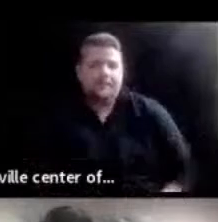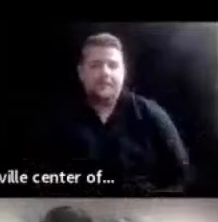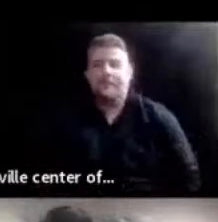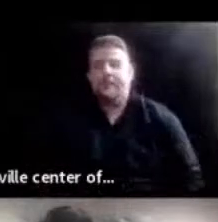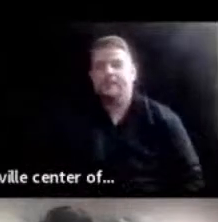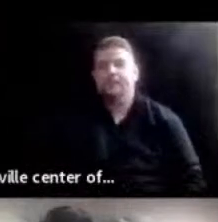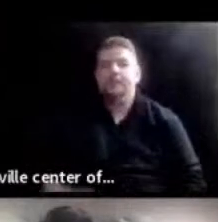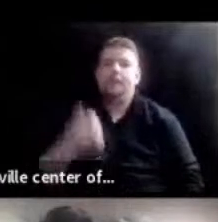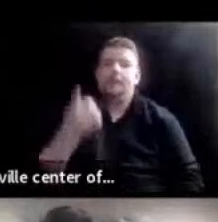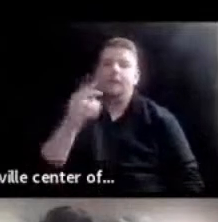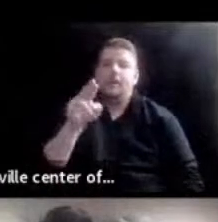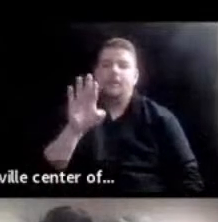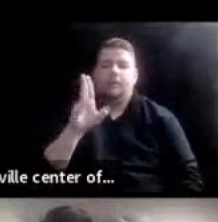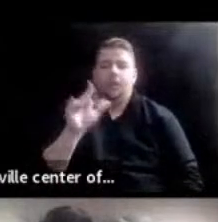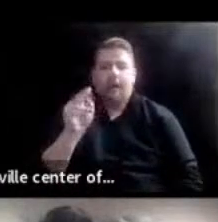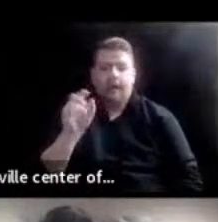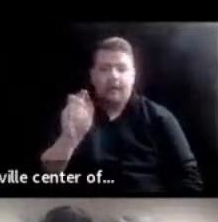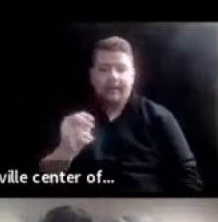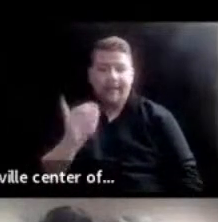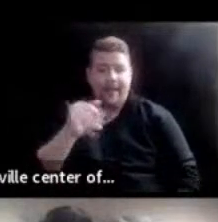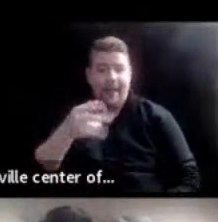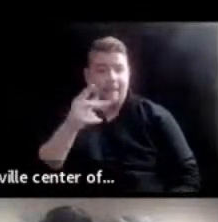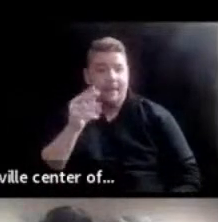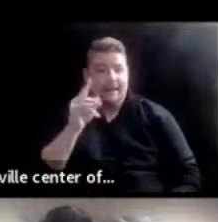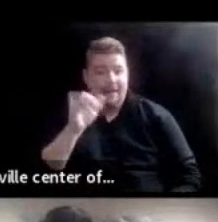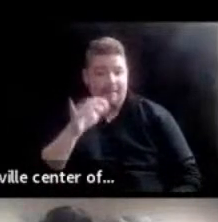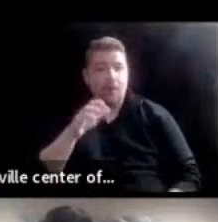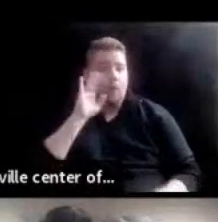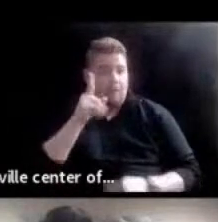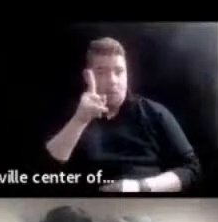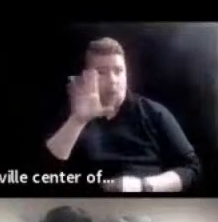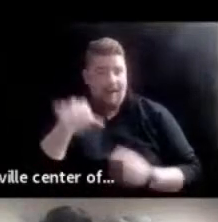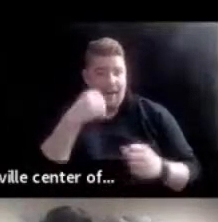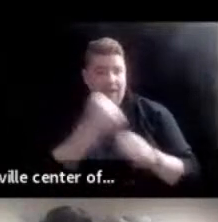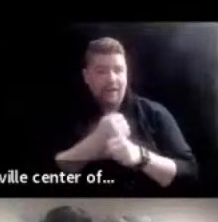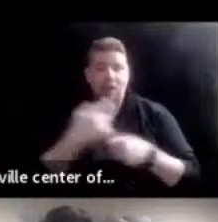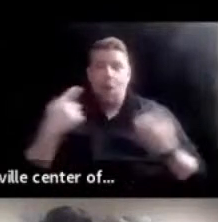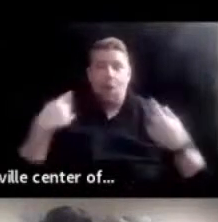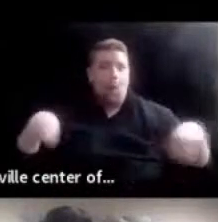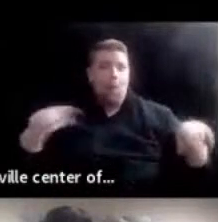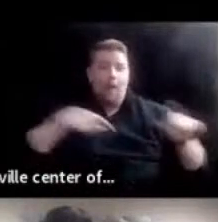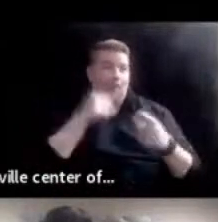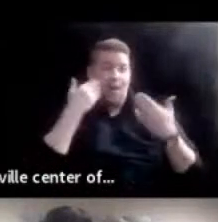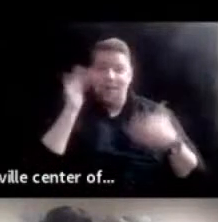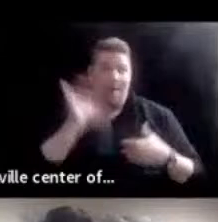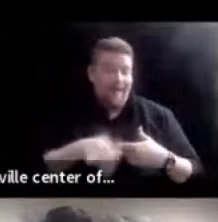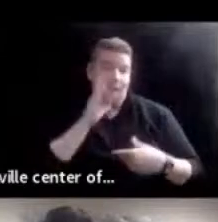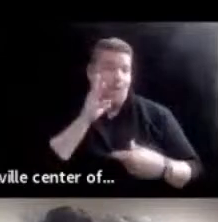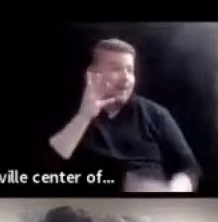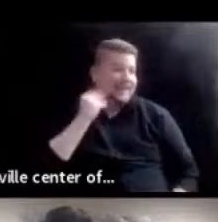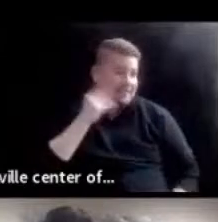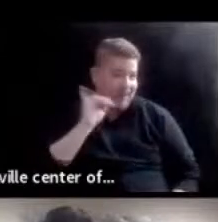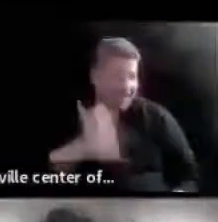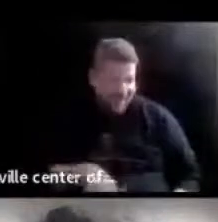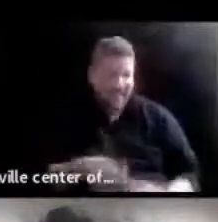Hopefully, Dr. Buchanan, that pandemic will be 100 years from now. We don't know that, but hopefully that's the